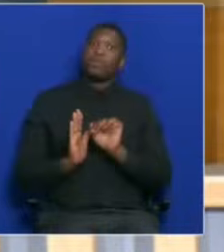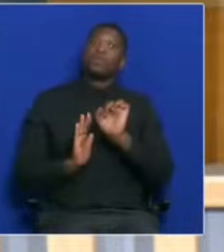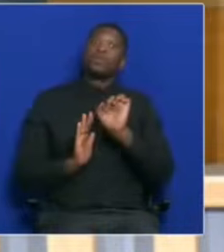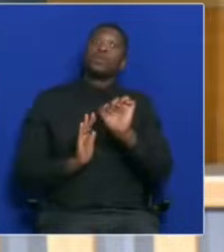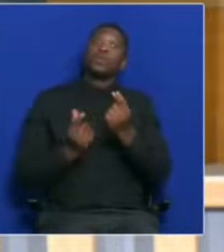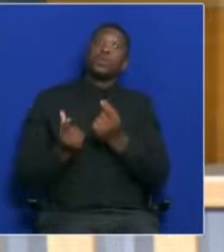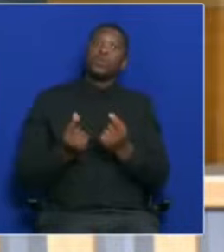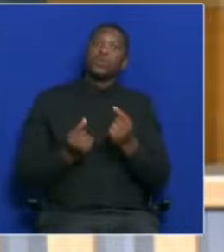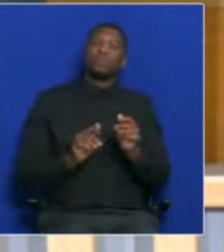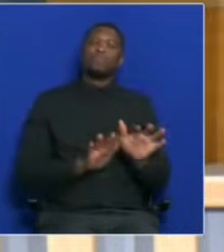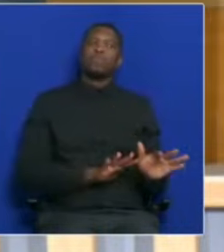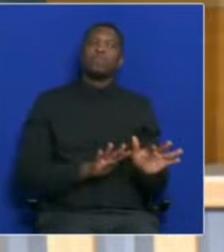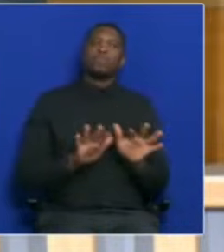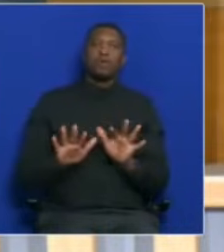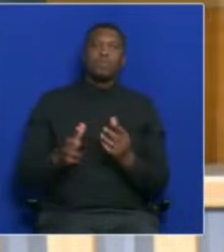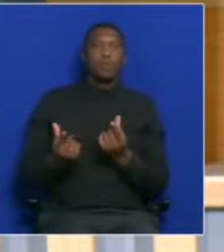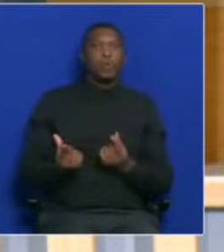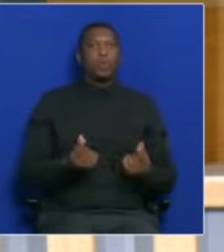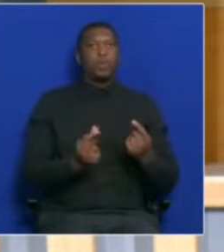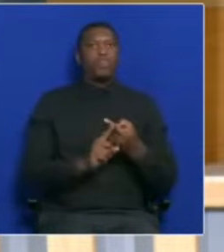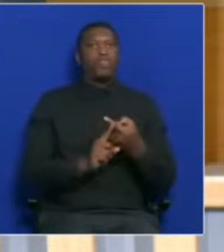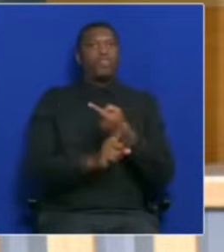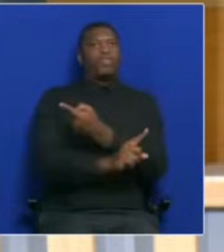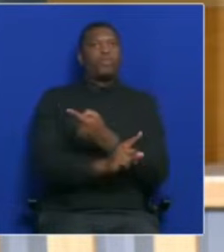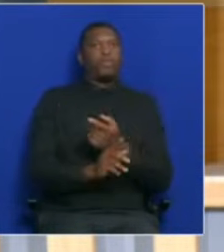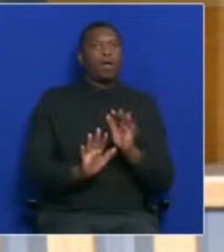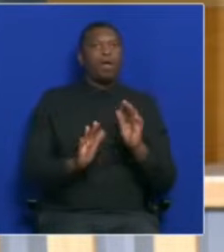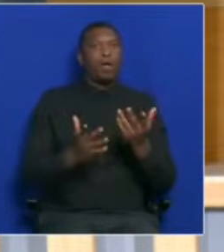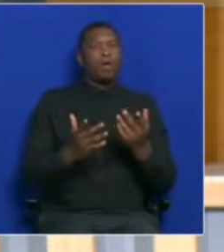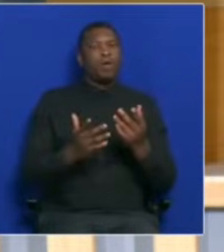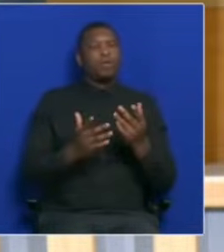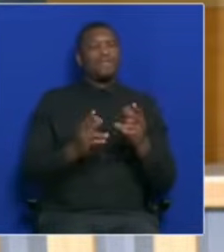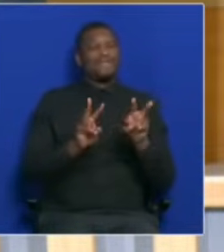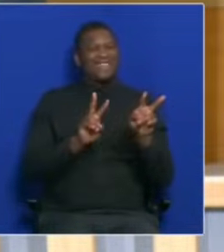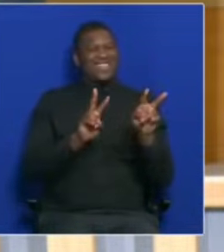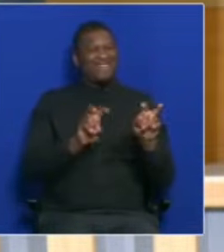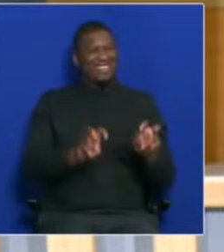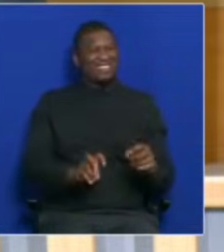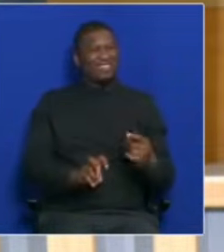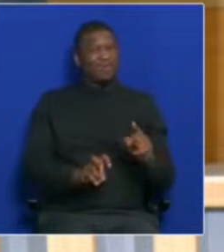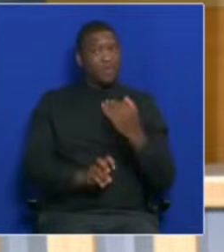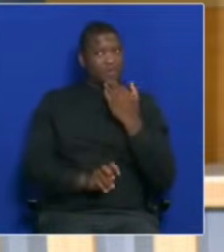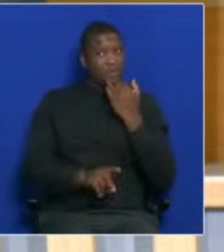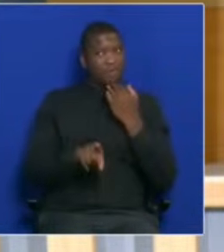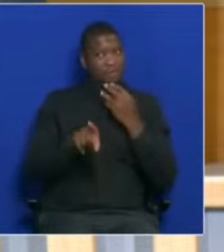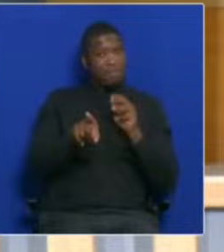complicit in an investigation into Mr. Nkabinde.